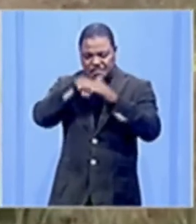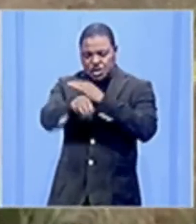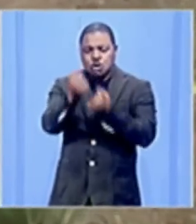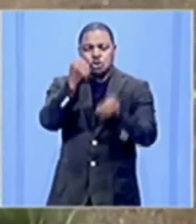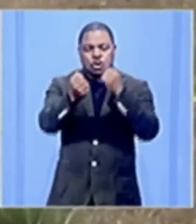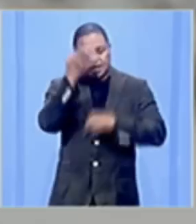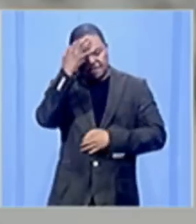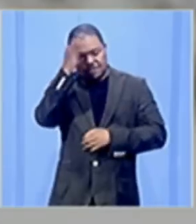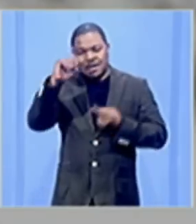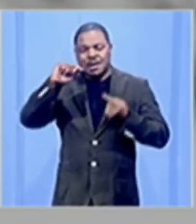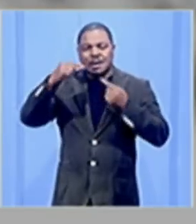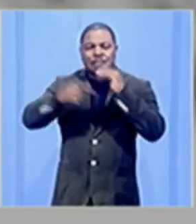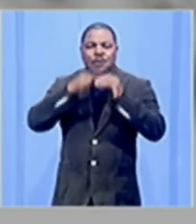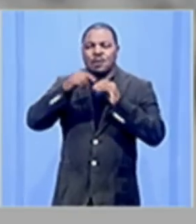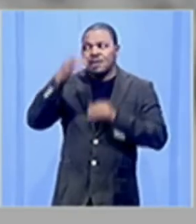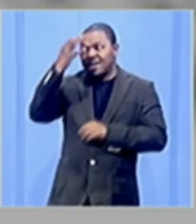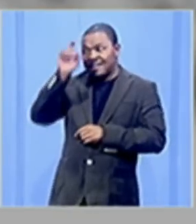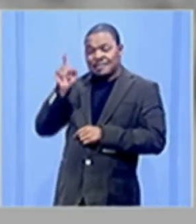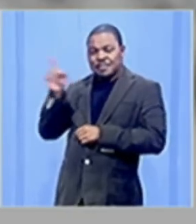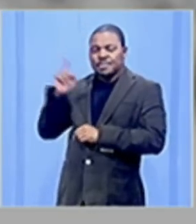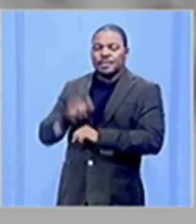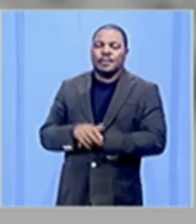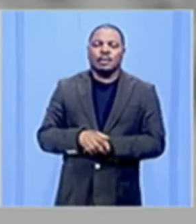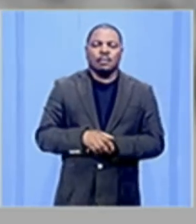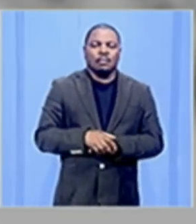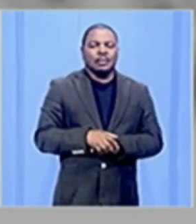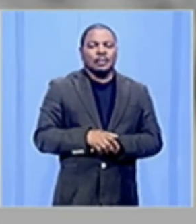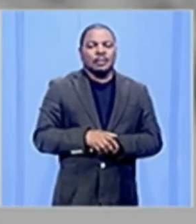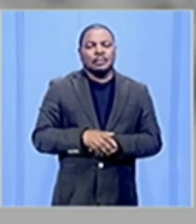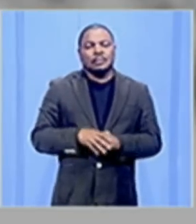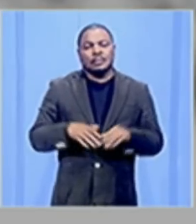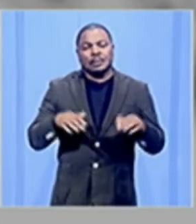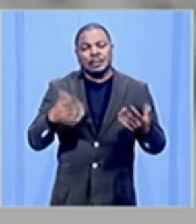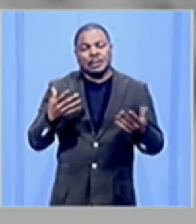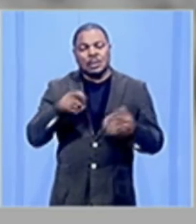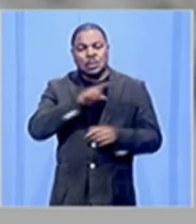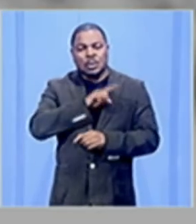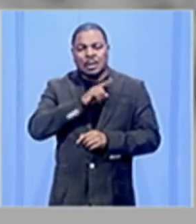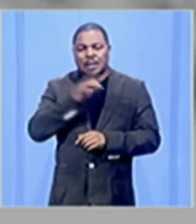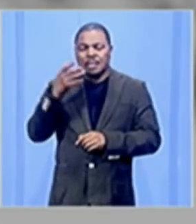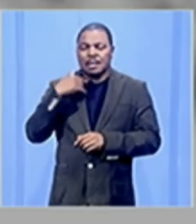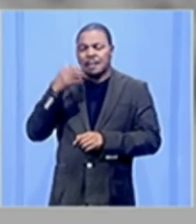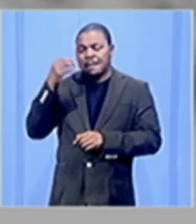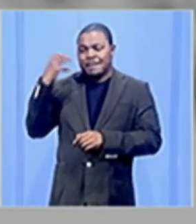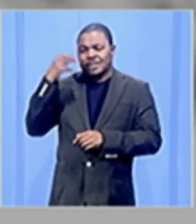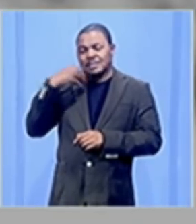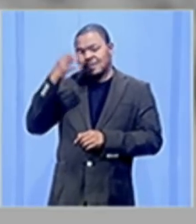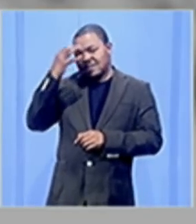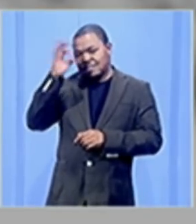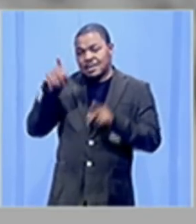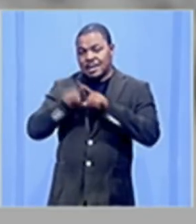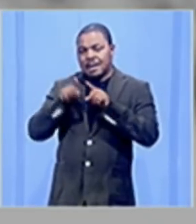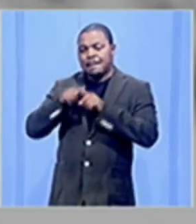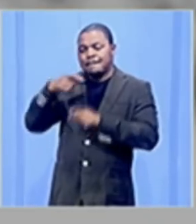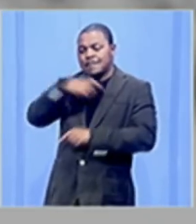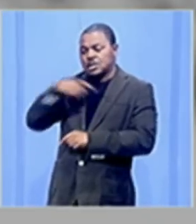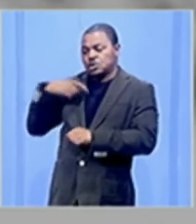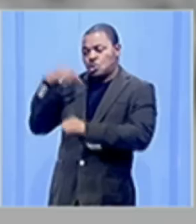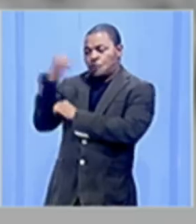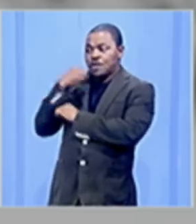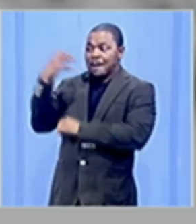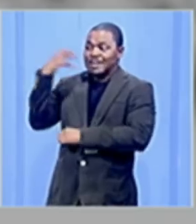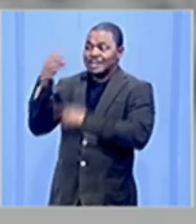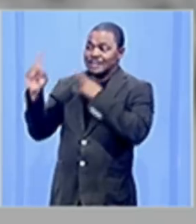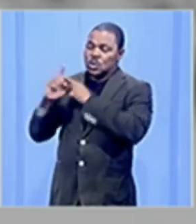ntlha eno. This was subsequent to remarks made by various ministers of government and especially the minister in the presidency saying